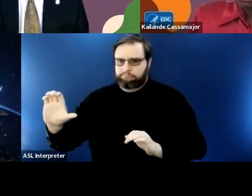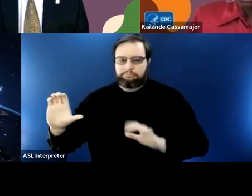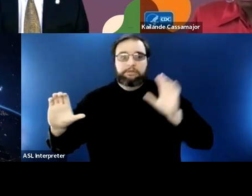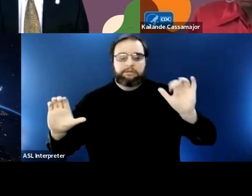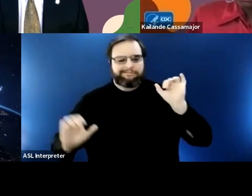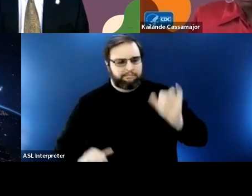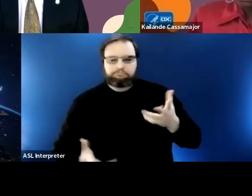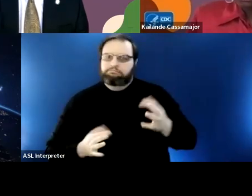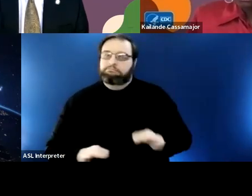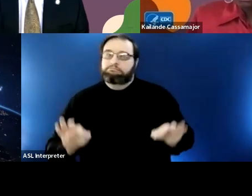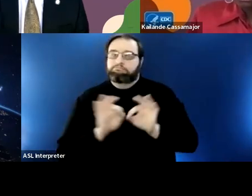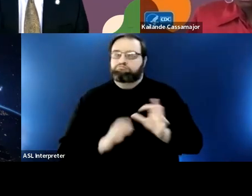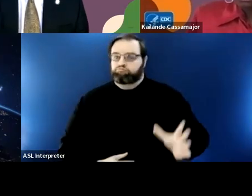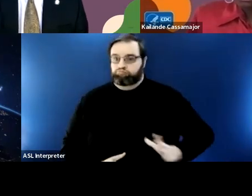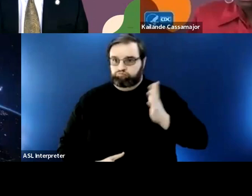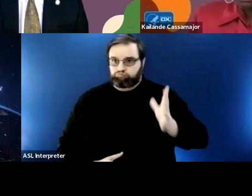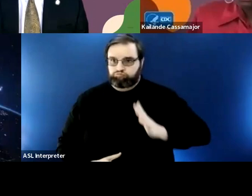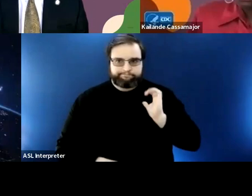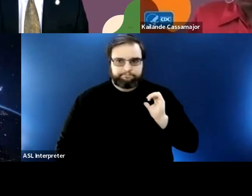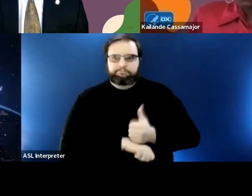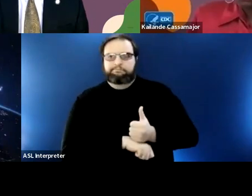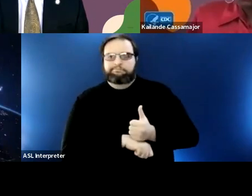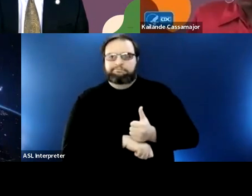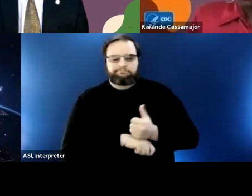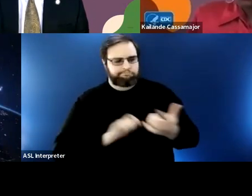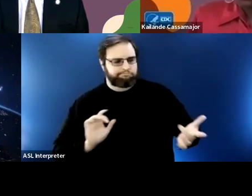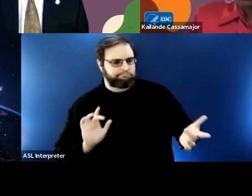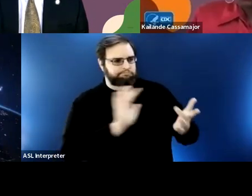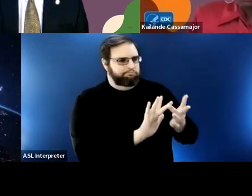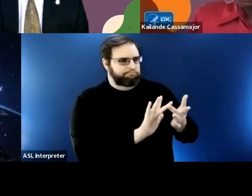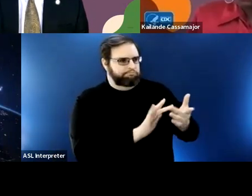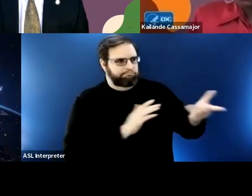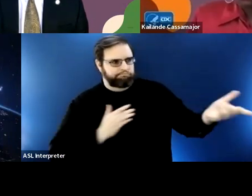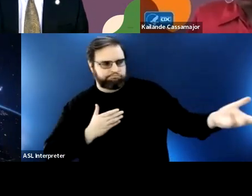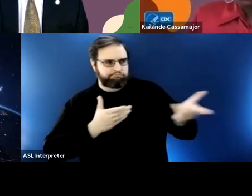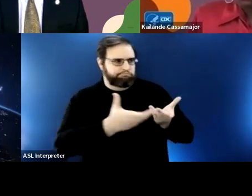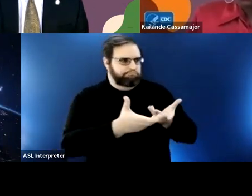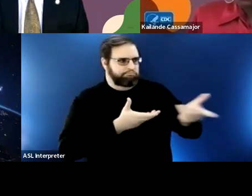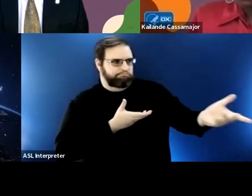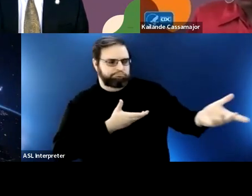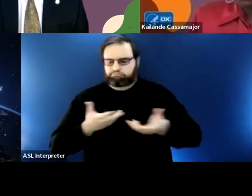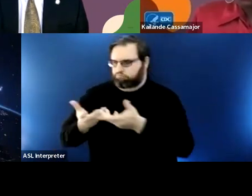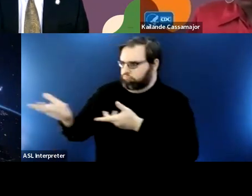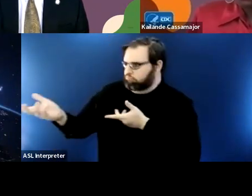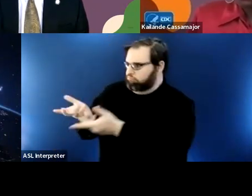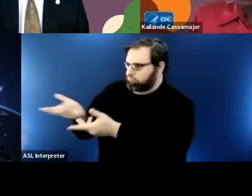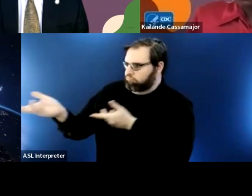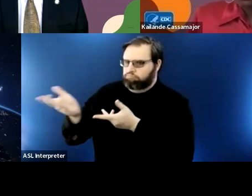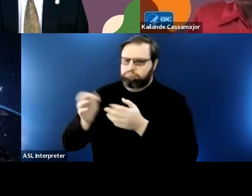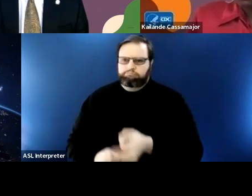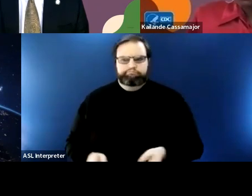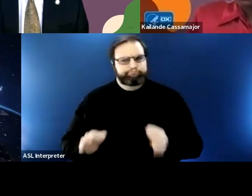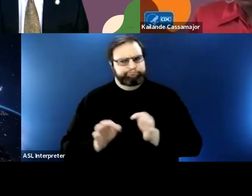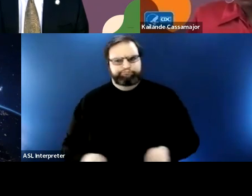formal institutional contact, mm-hmm. Would be a great thing to achieve. Wouldn't